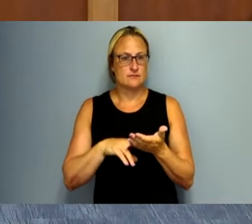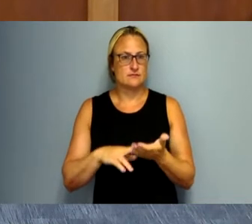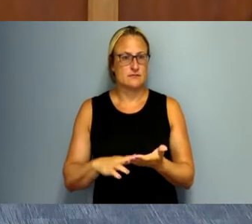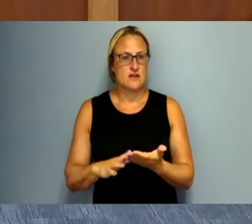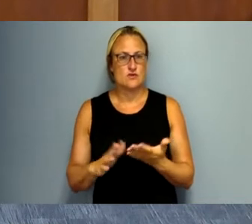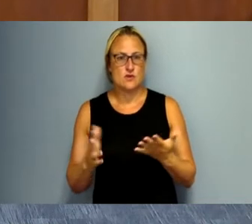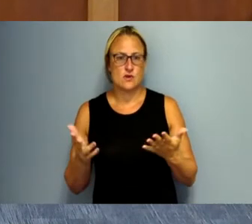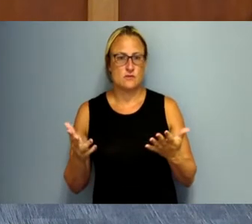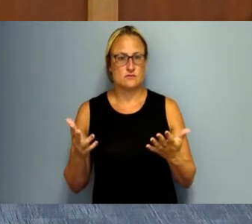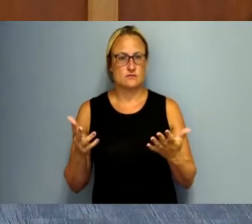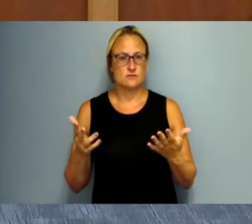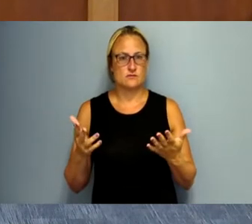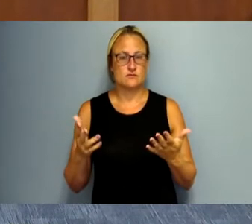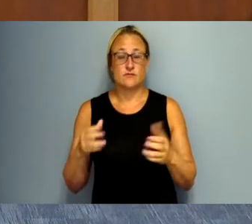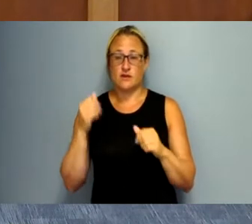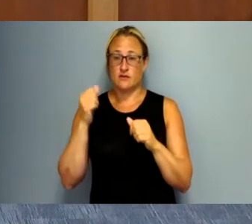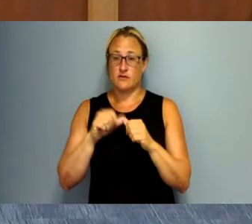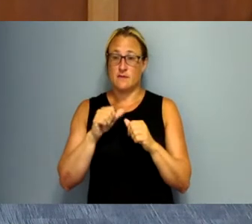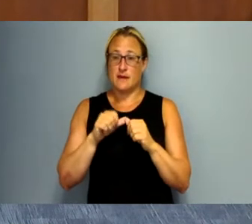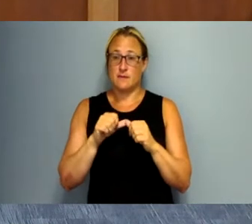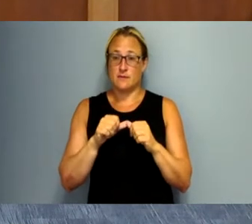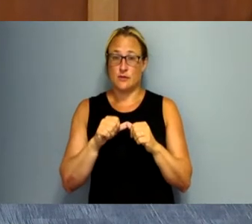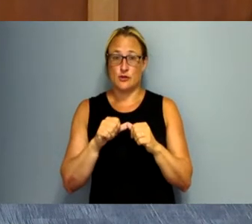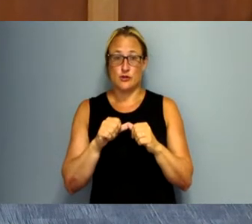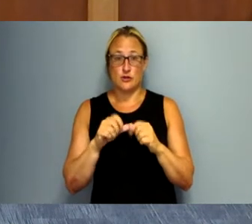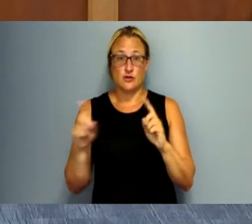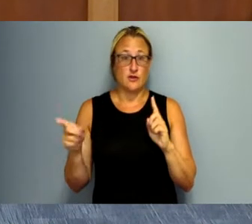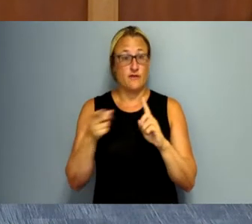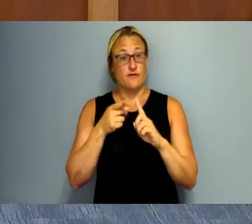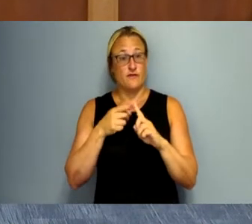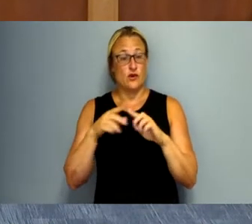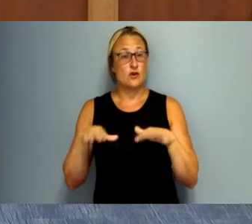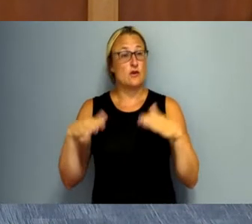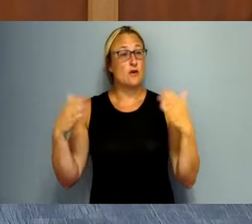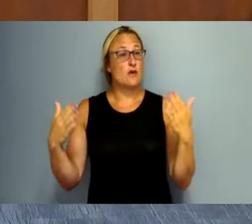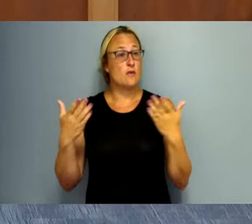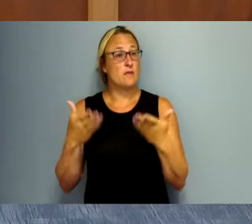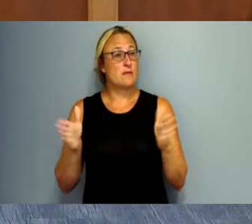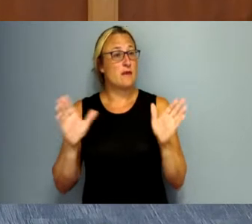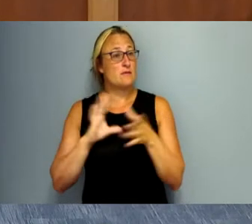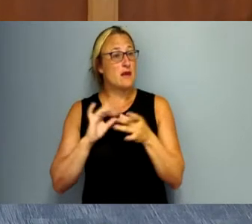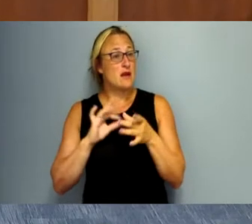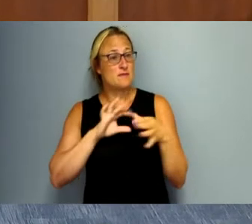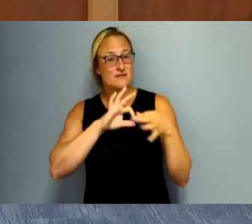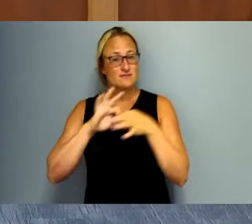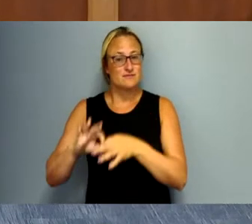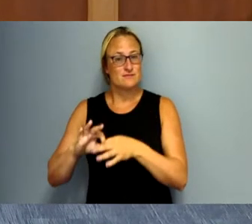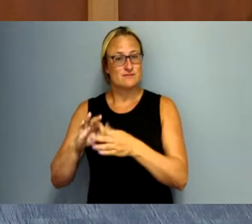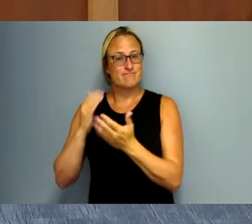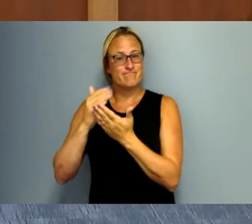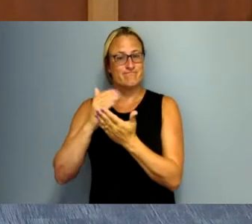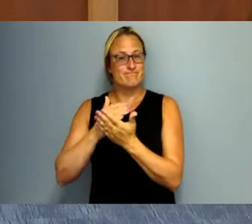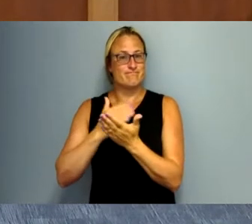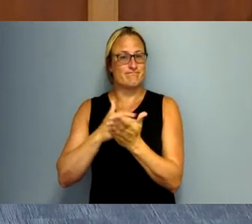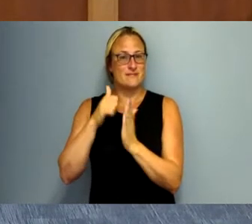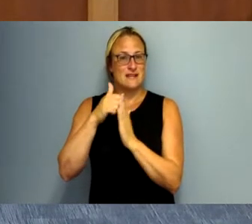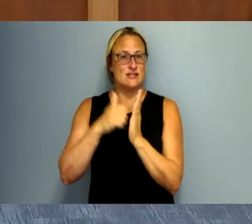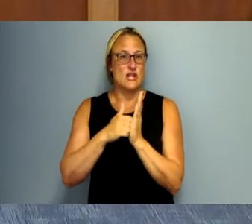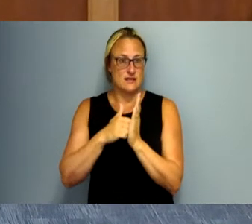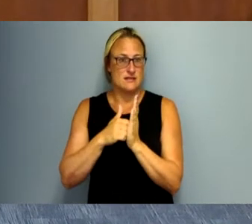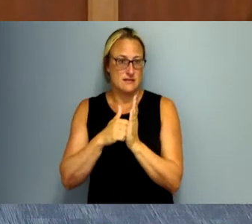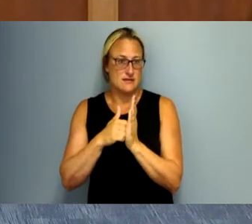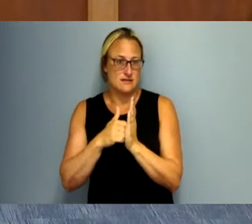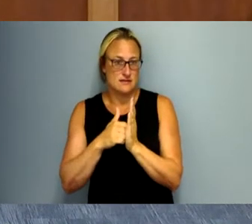So just a reminder, this is the first public comment time period is on agenda items. We do ask that